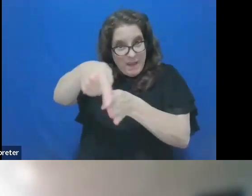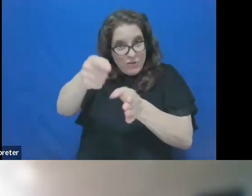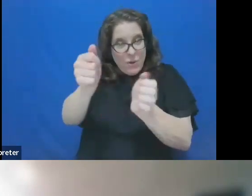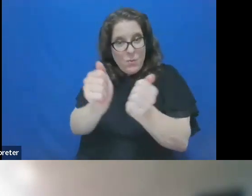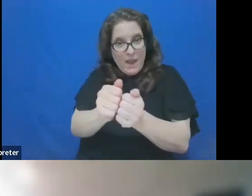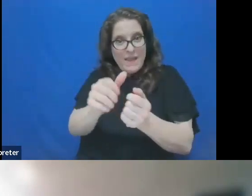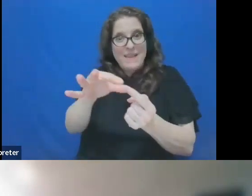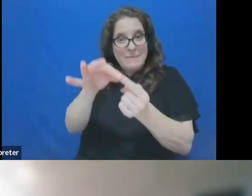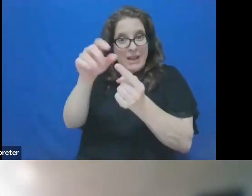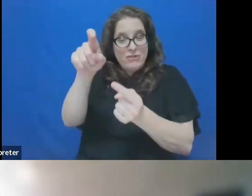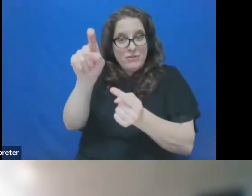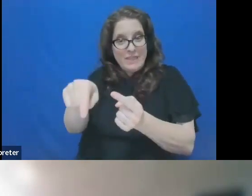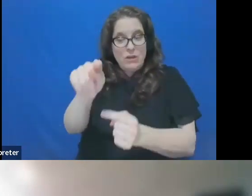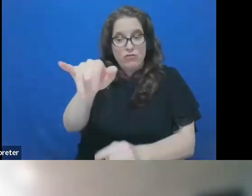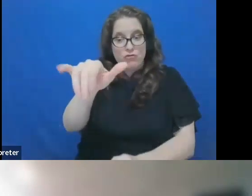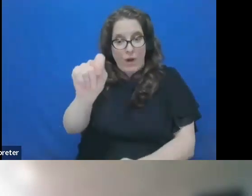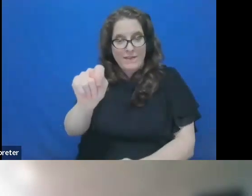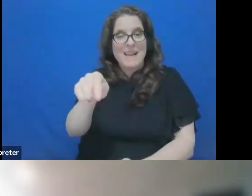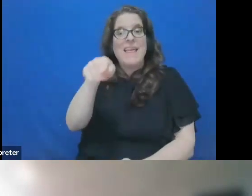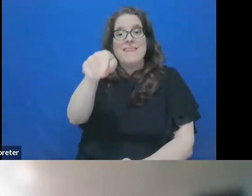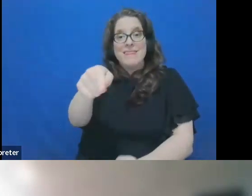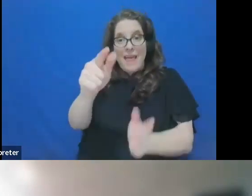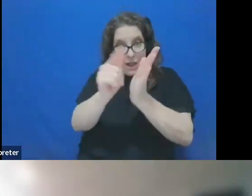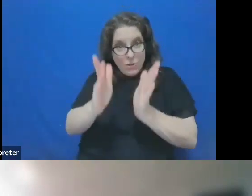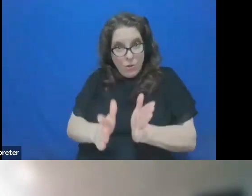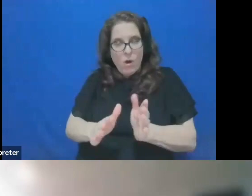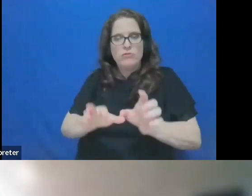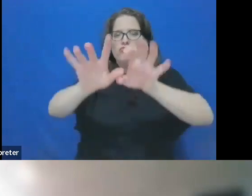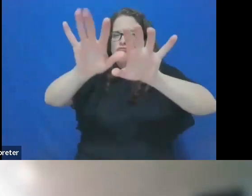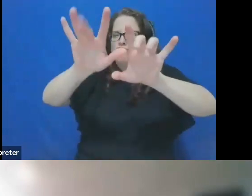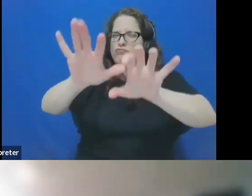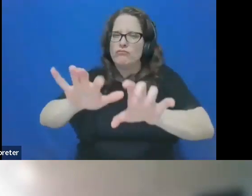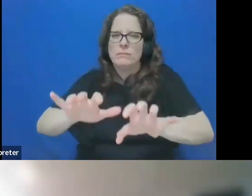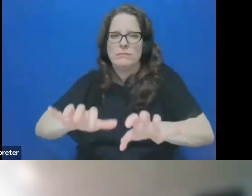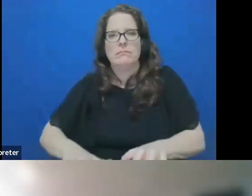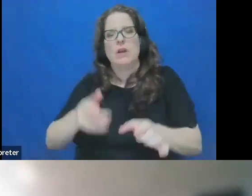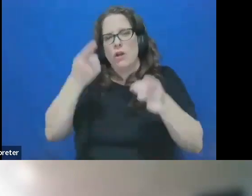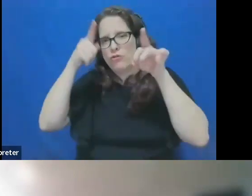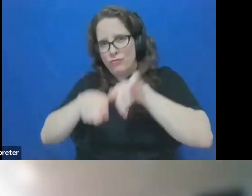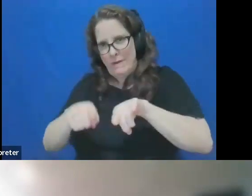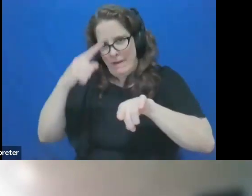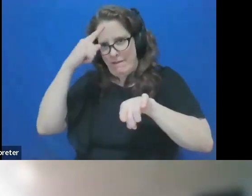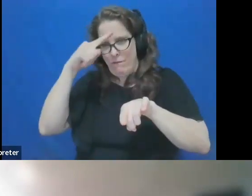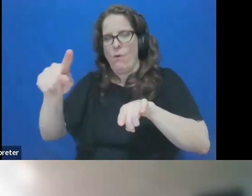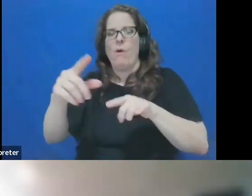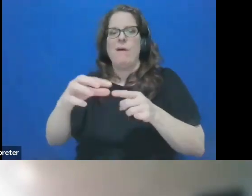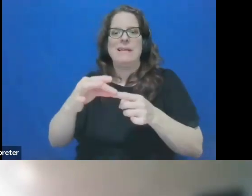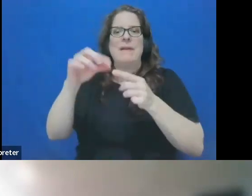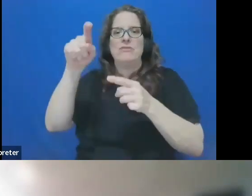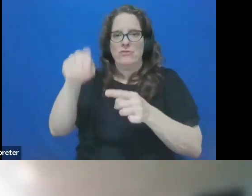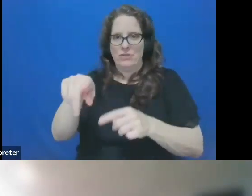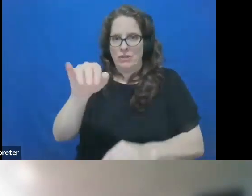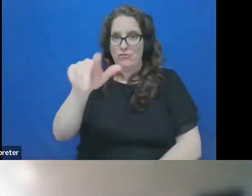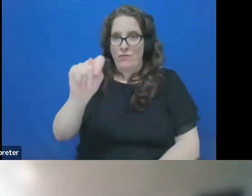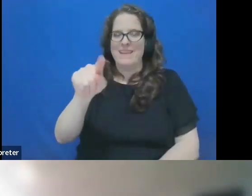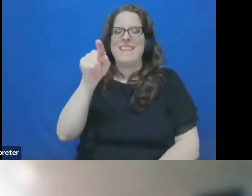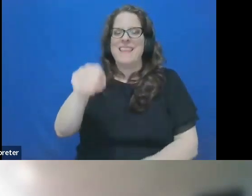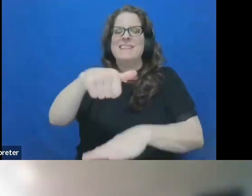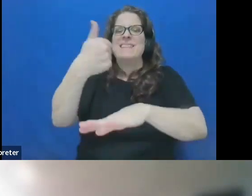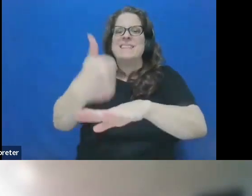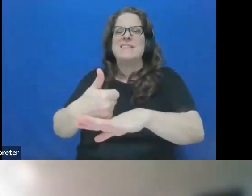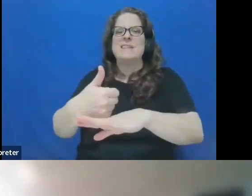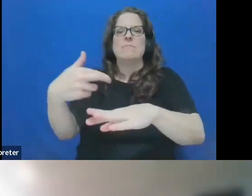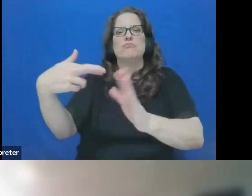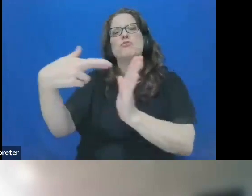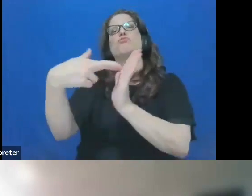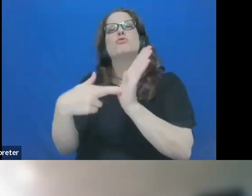is what governs all the distributions, all the investments. That's what governs everything for the trust.